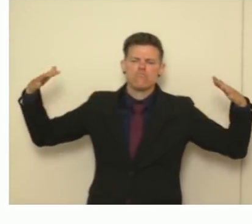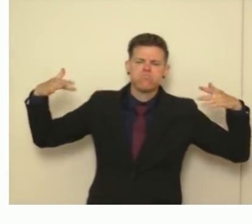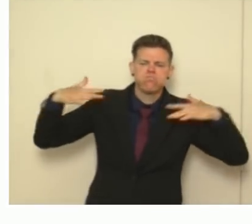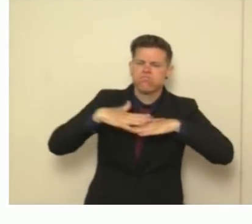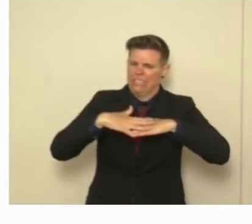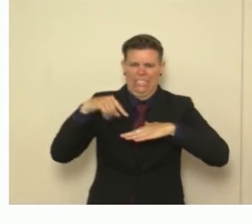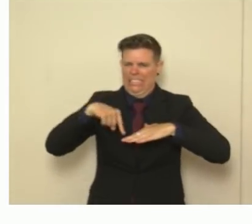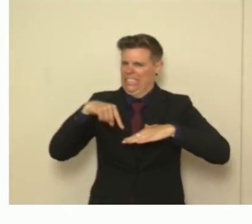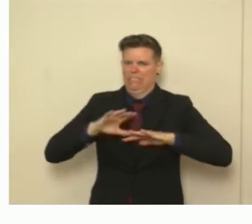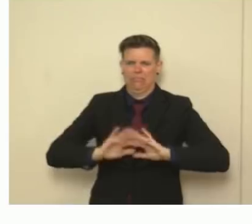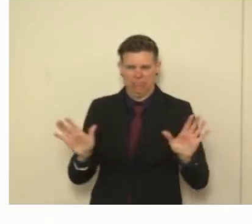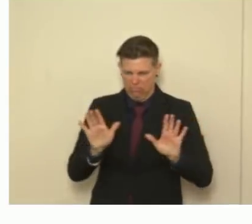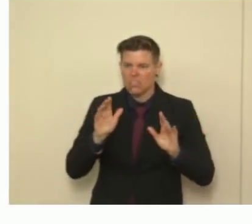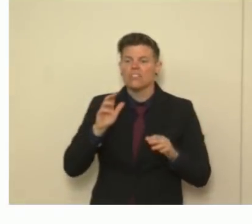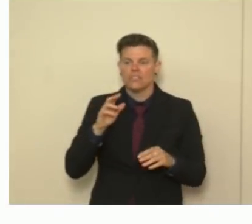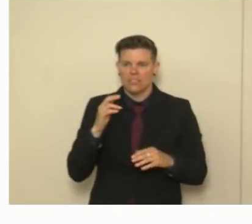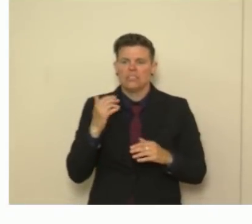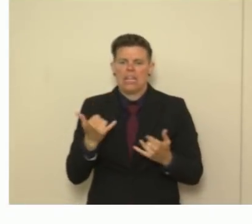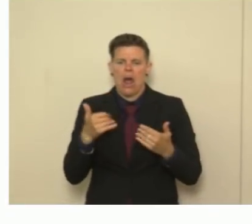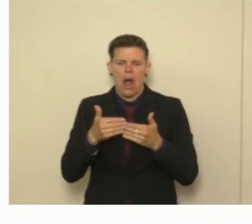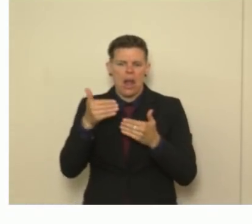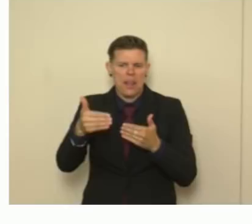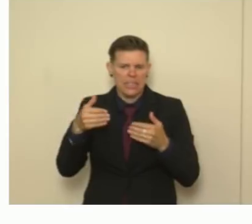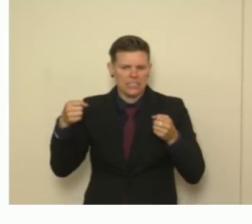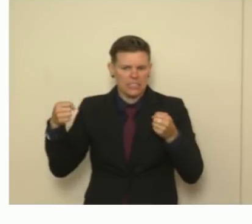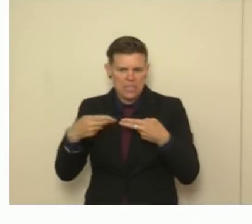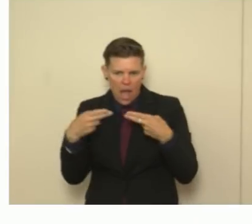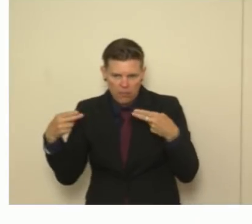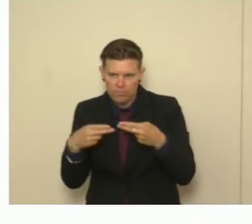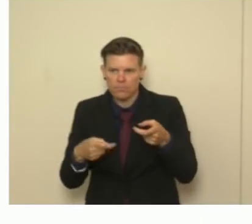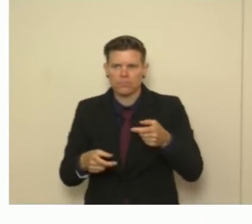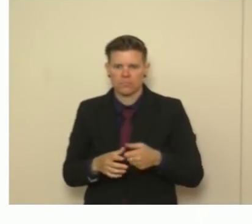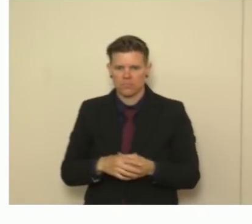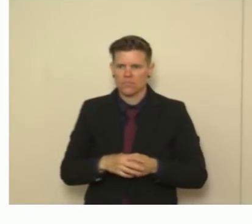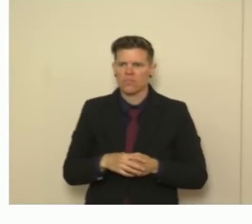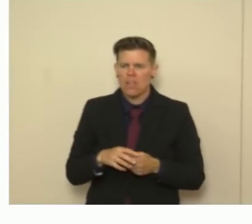let's just go to that next slide. Because this is something I saw the other day